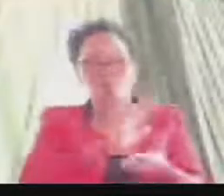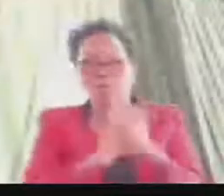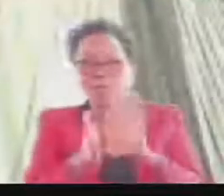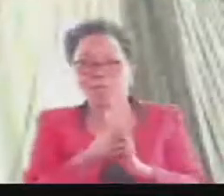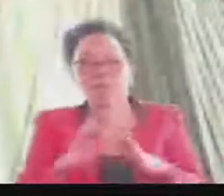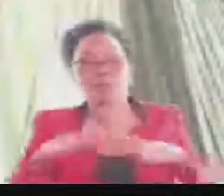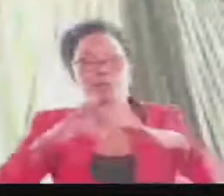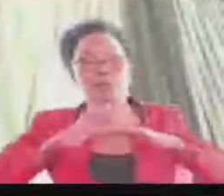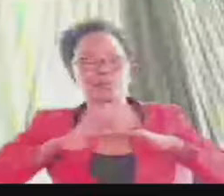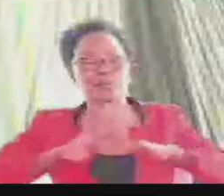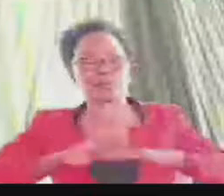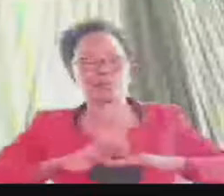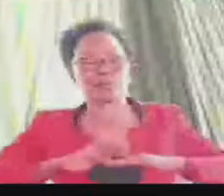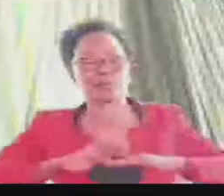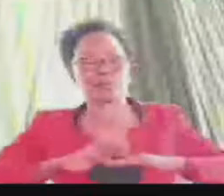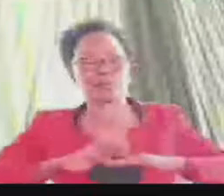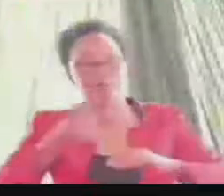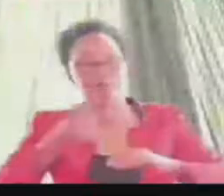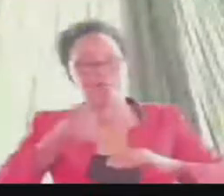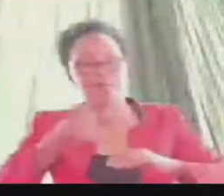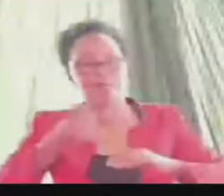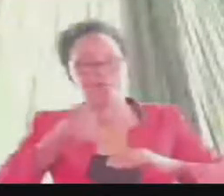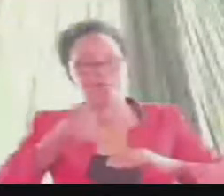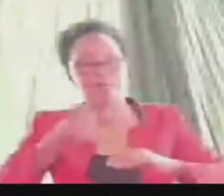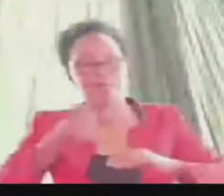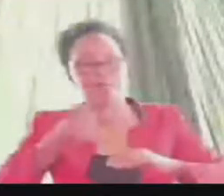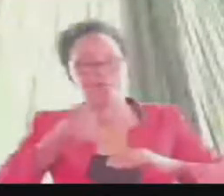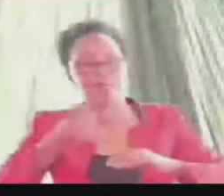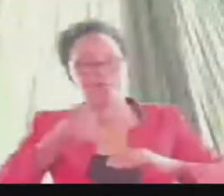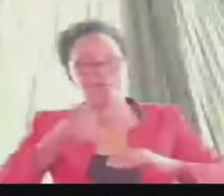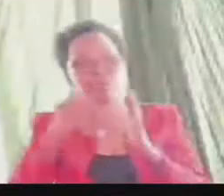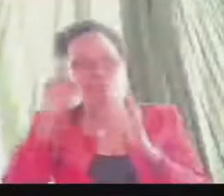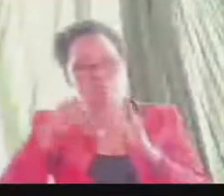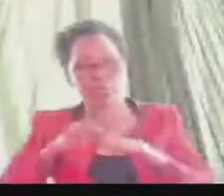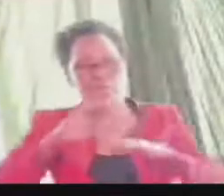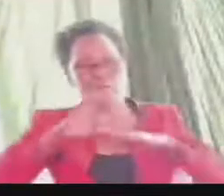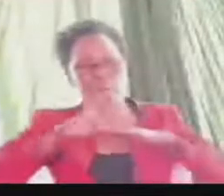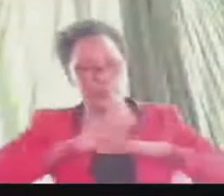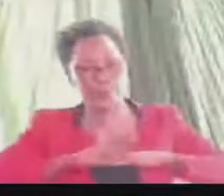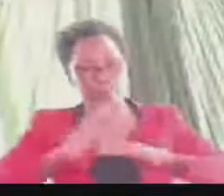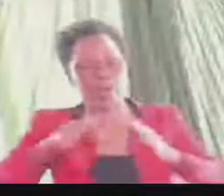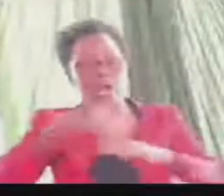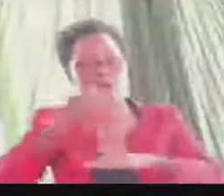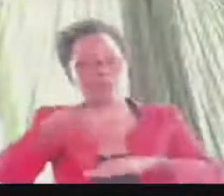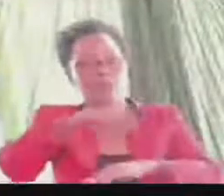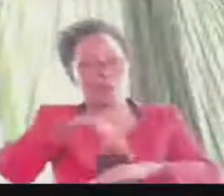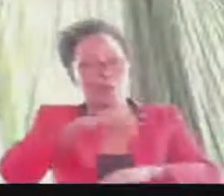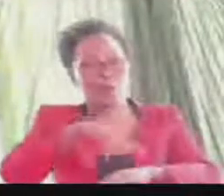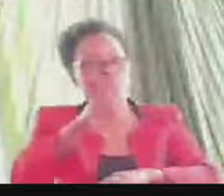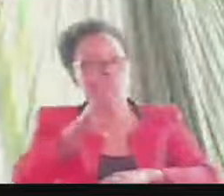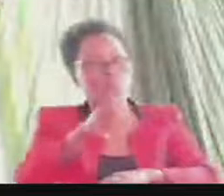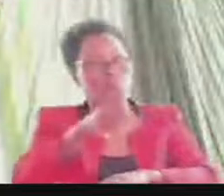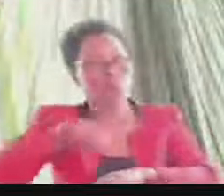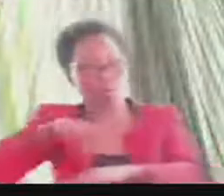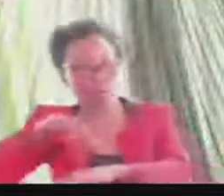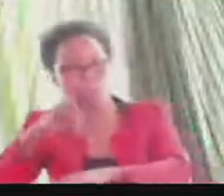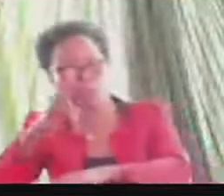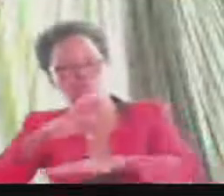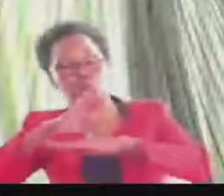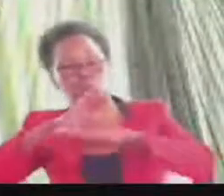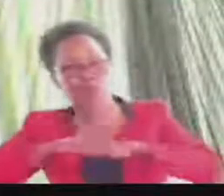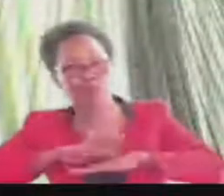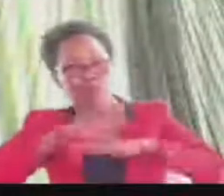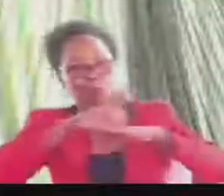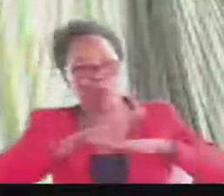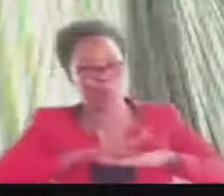that you need to take a break after maybe 2 hours. And the many hearts, these many hearts